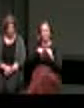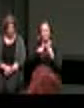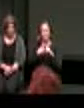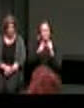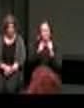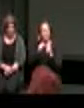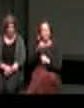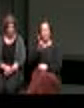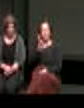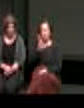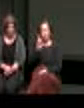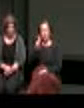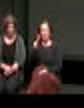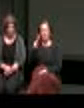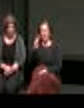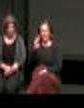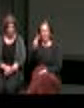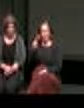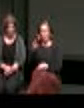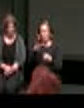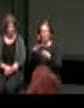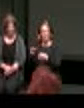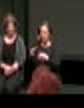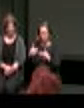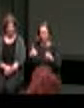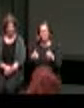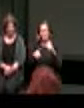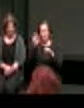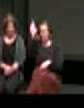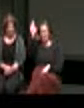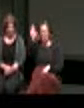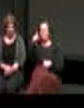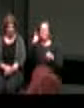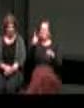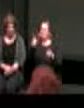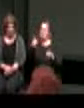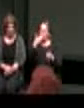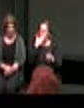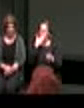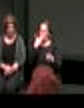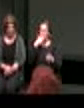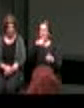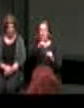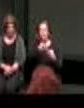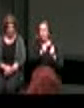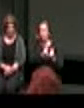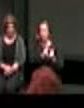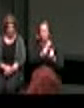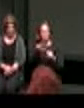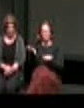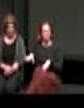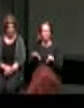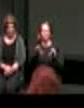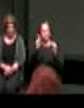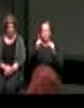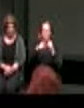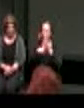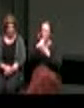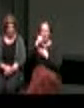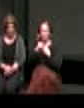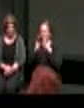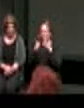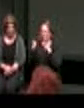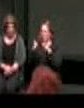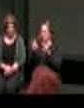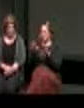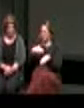hands. Thank you so much. This group took on project management. Now, I